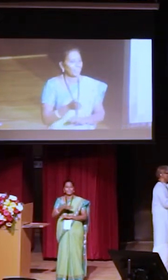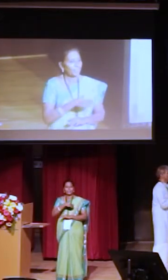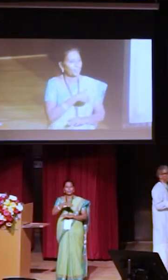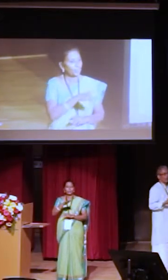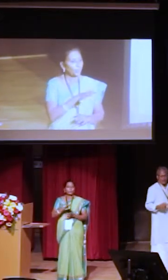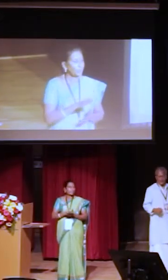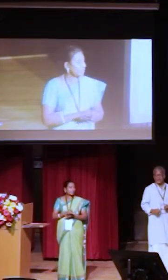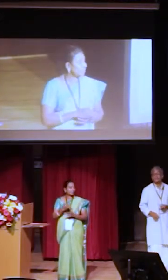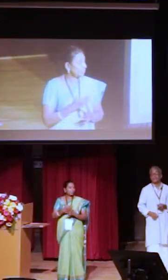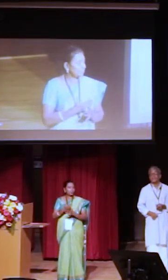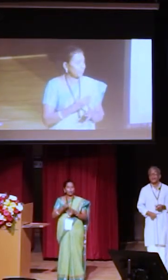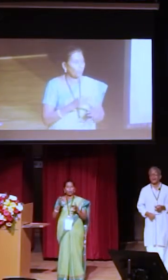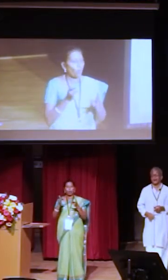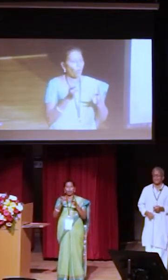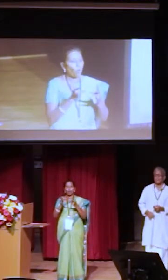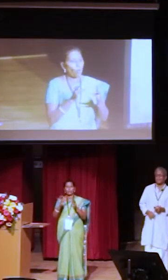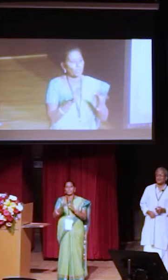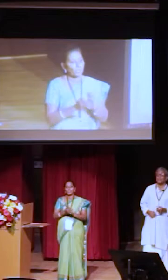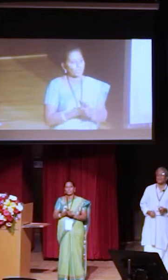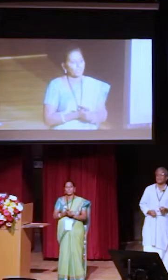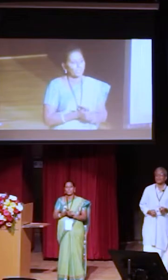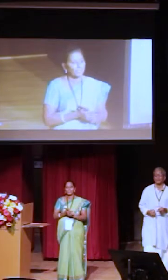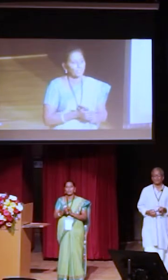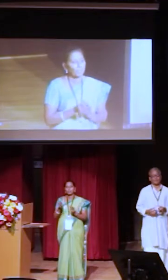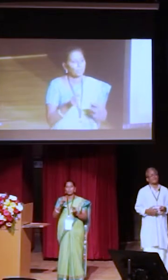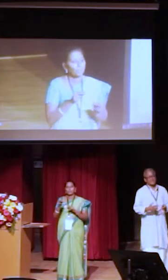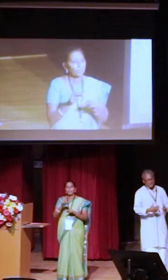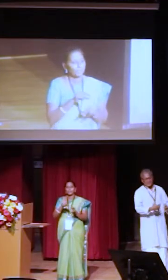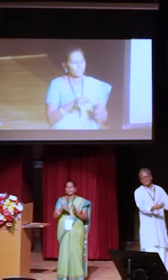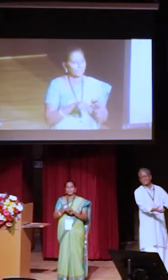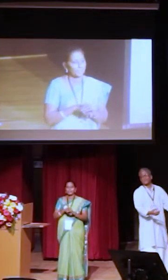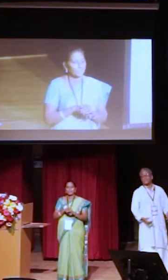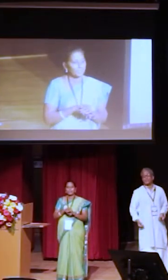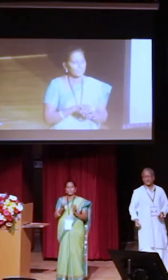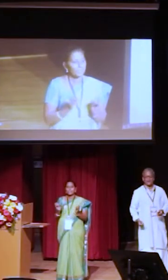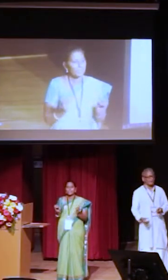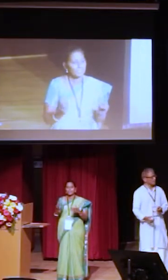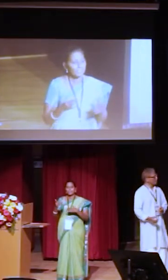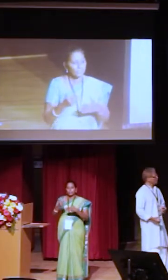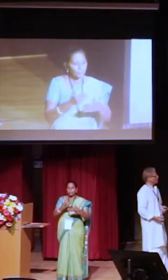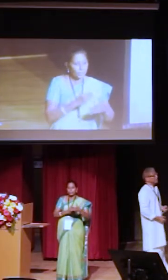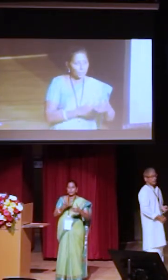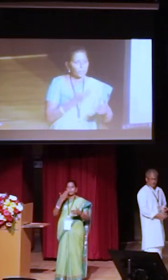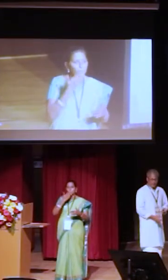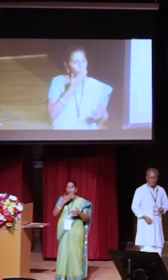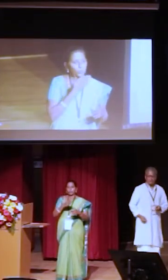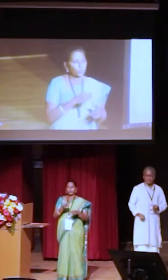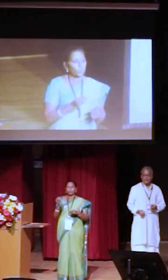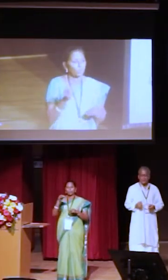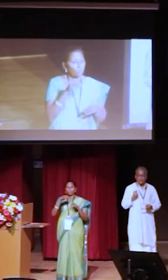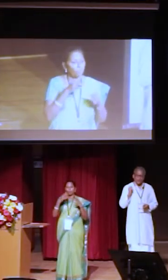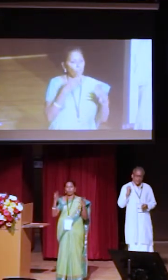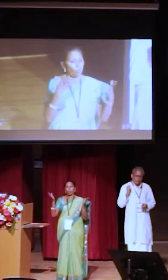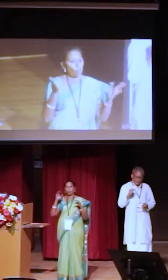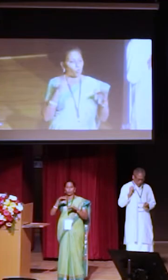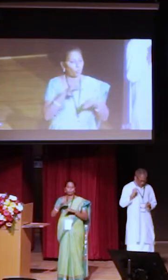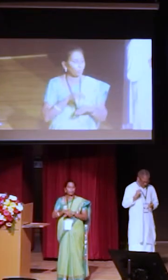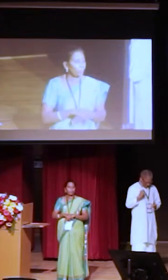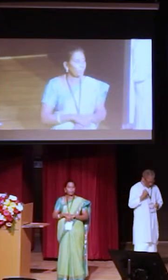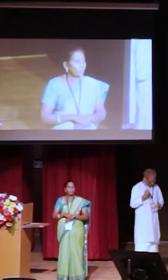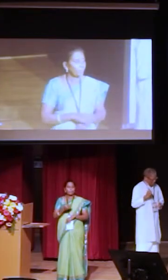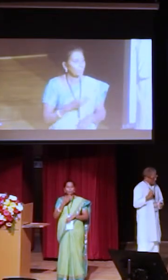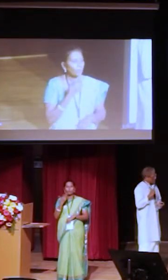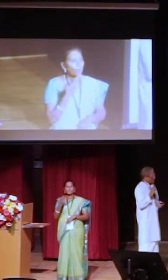this online, we believe that when we're just starting to get back into schools, we can do a lot more. But